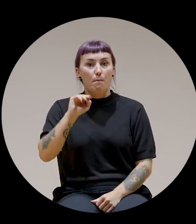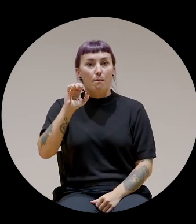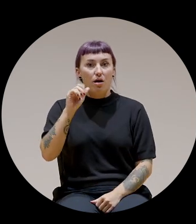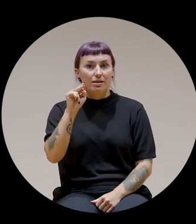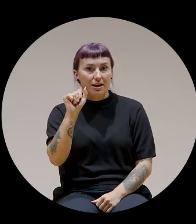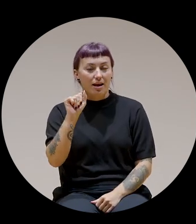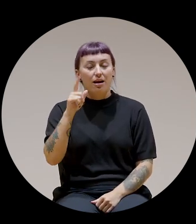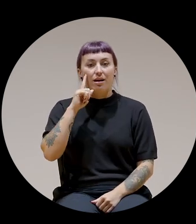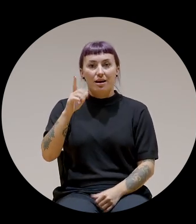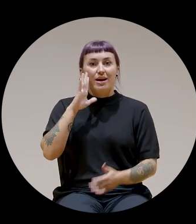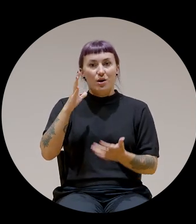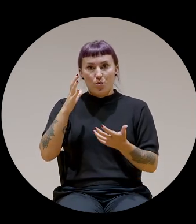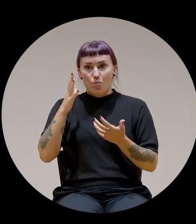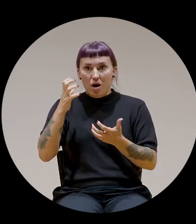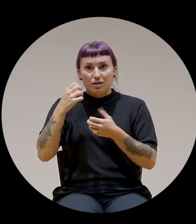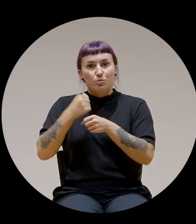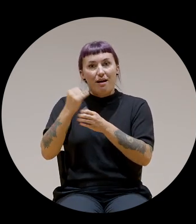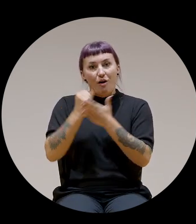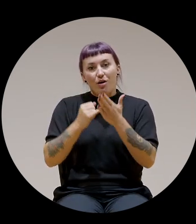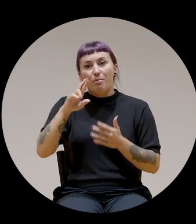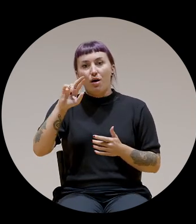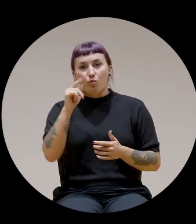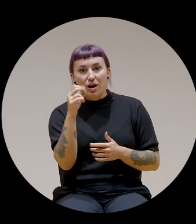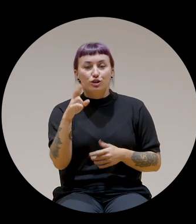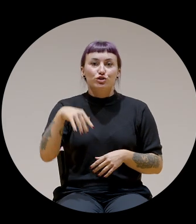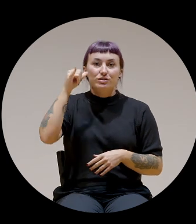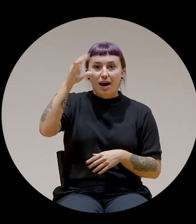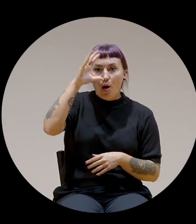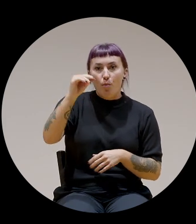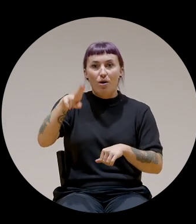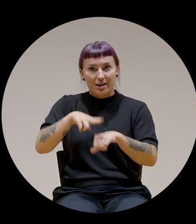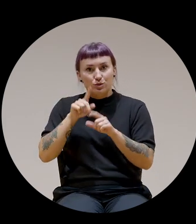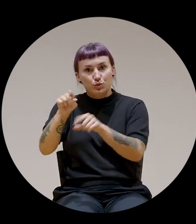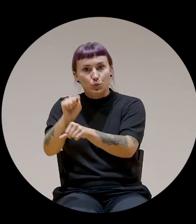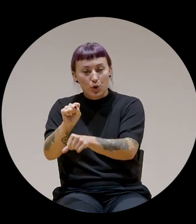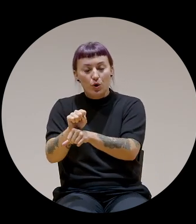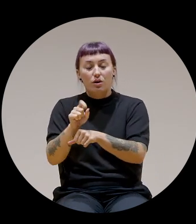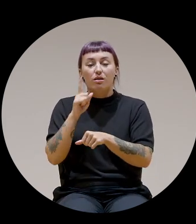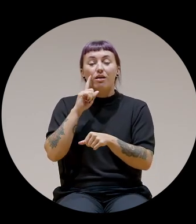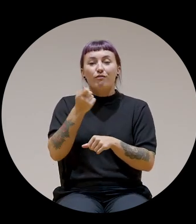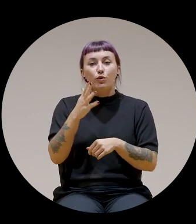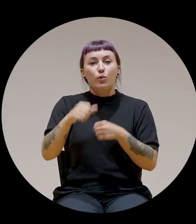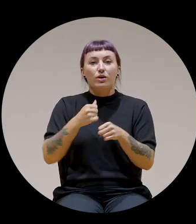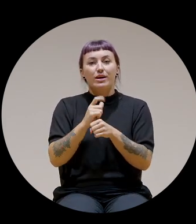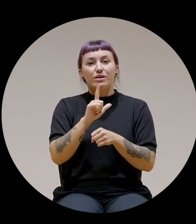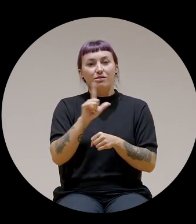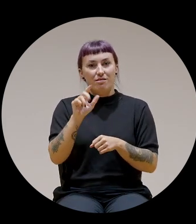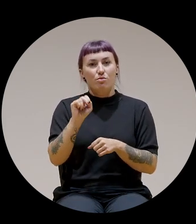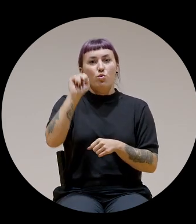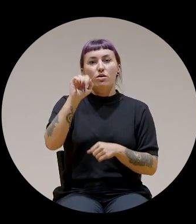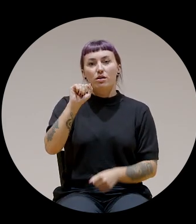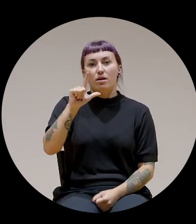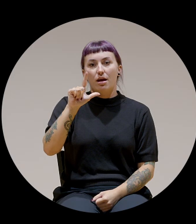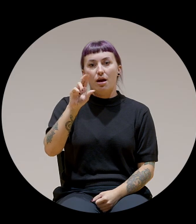as a rancher and he wanted to make art about ranchers and cowboys and natives. And a few years later, he traveled north into Alberta,